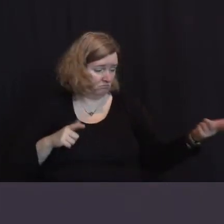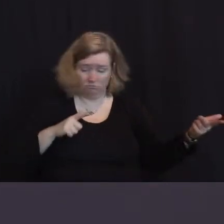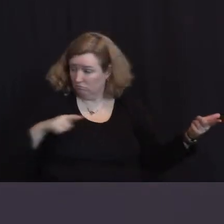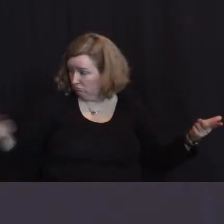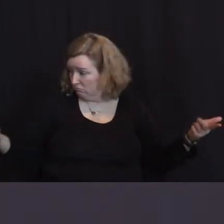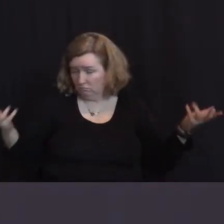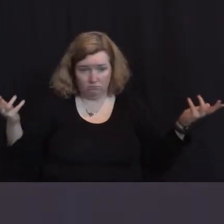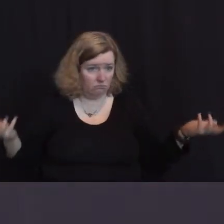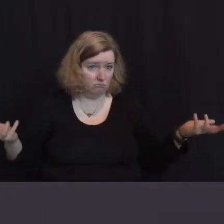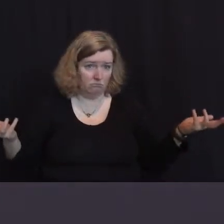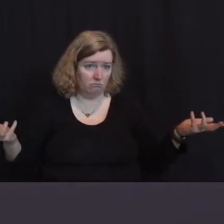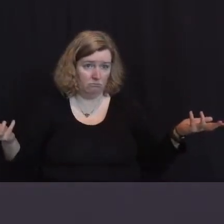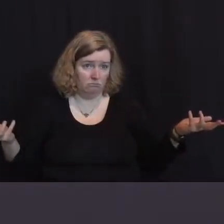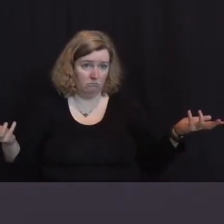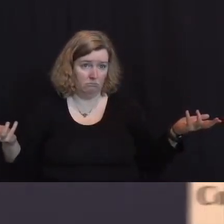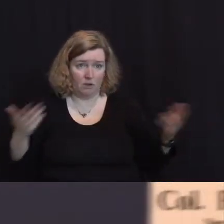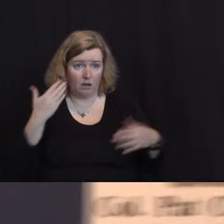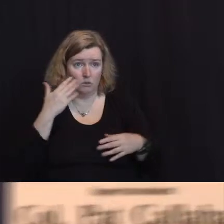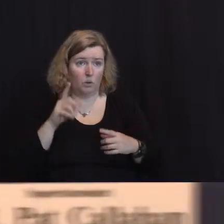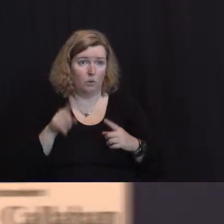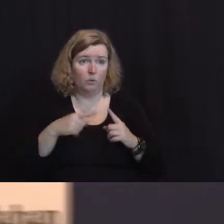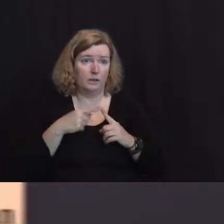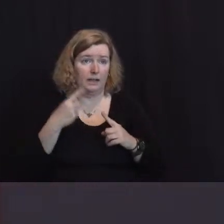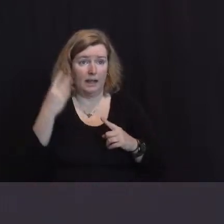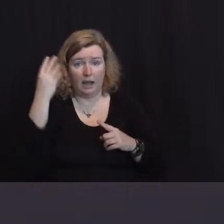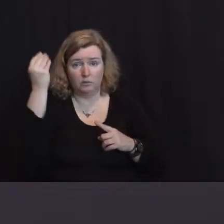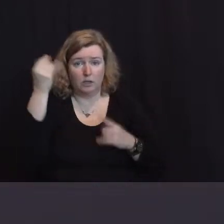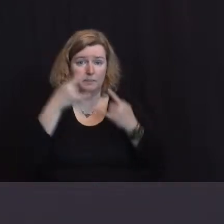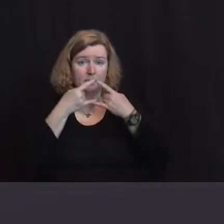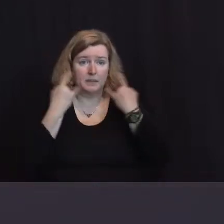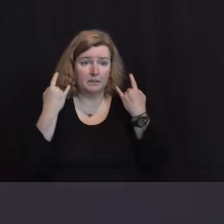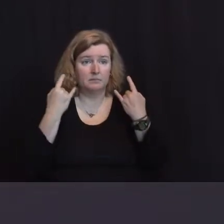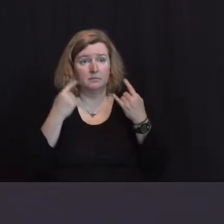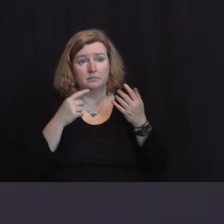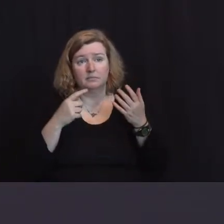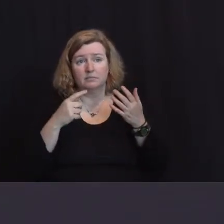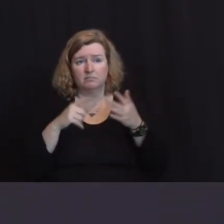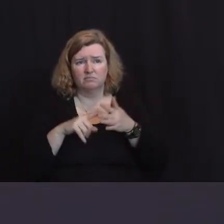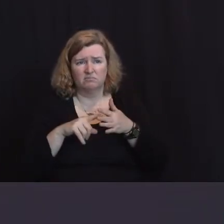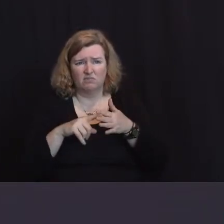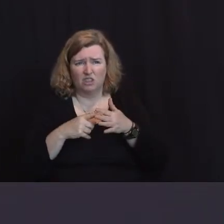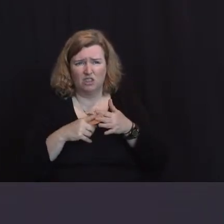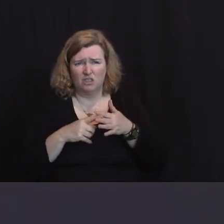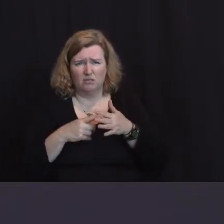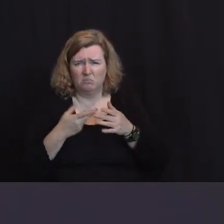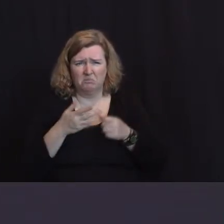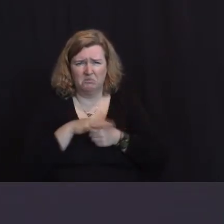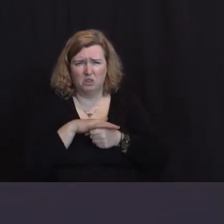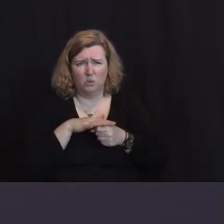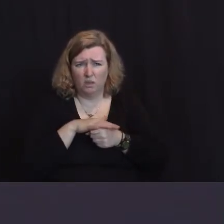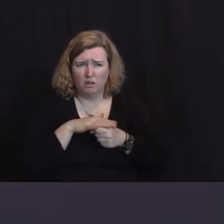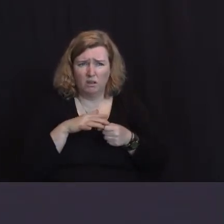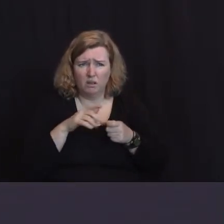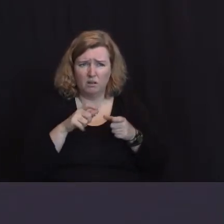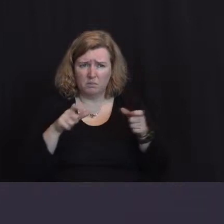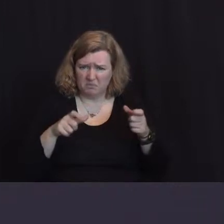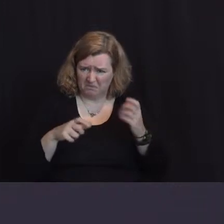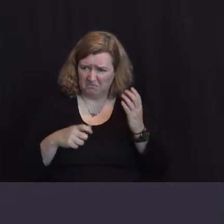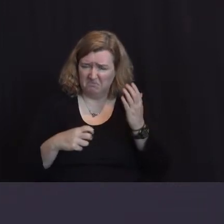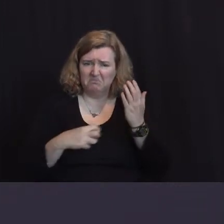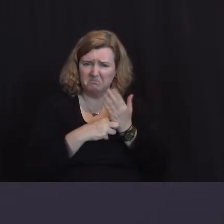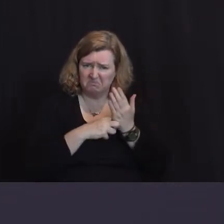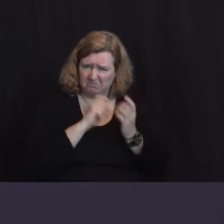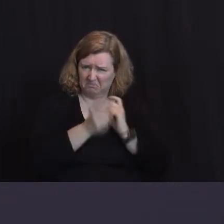mask mandate, but that doesn't mean just because Pat isn't doing it that local authorities are not doing it. It's much more likely that a local